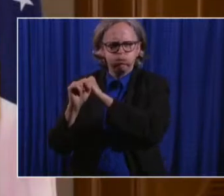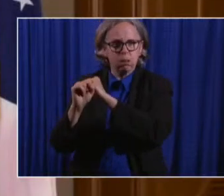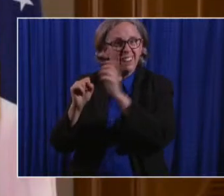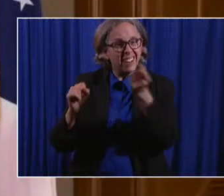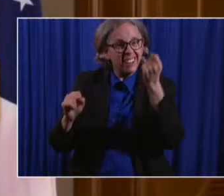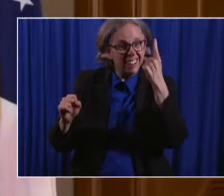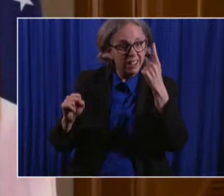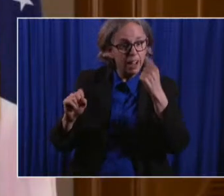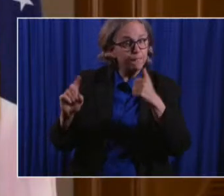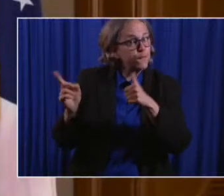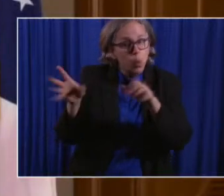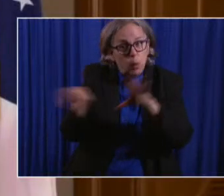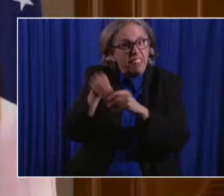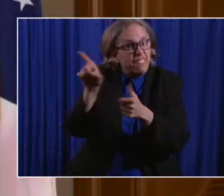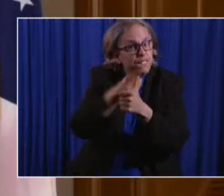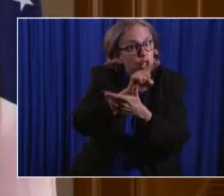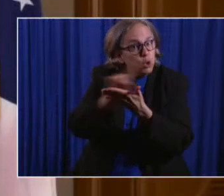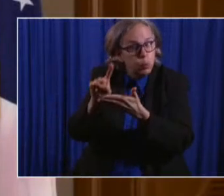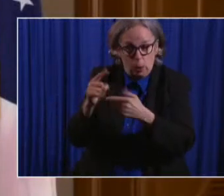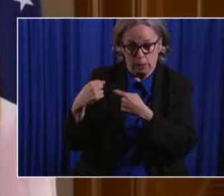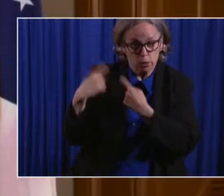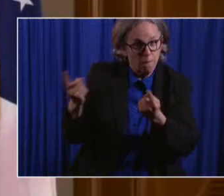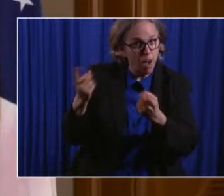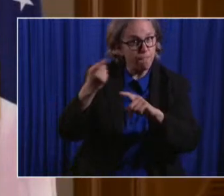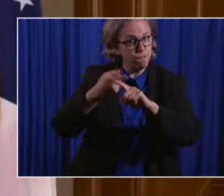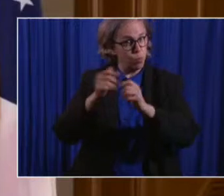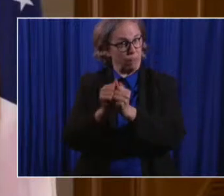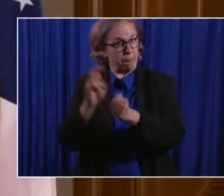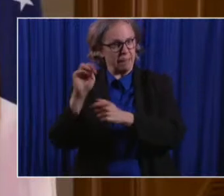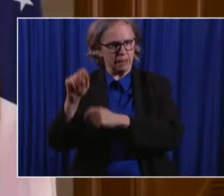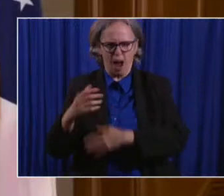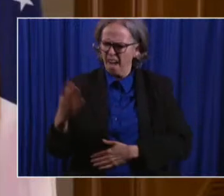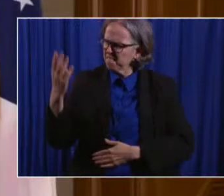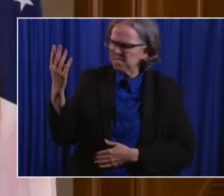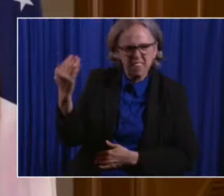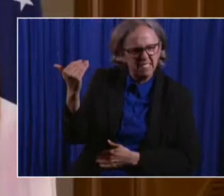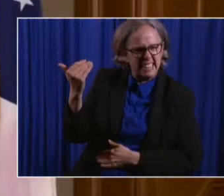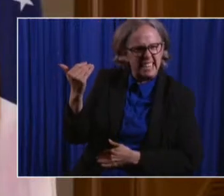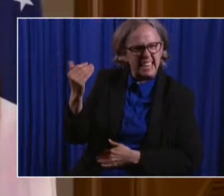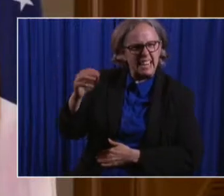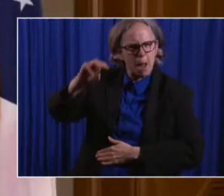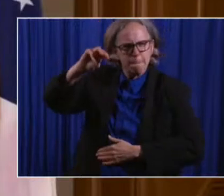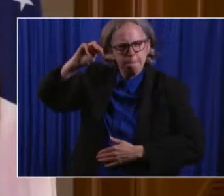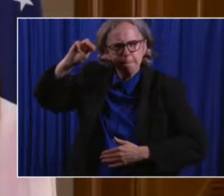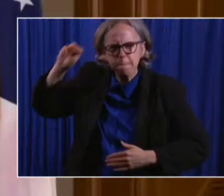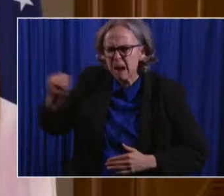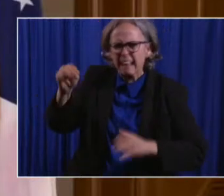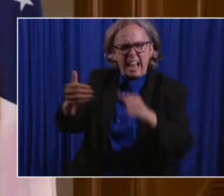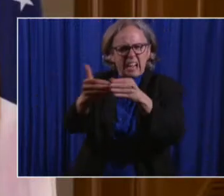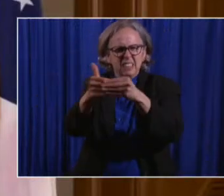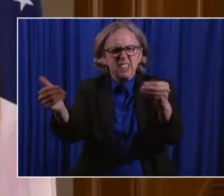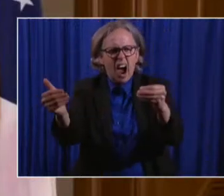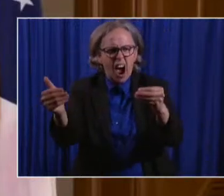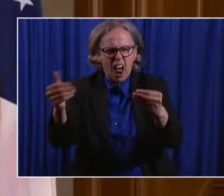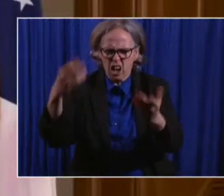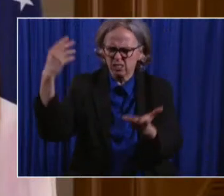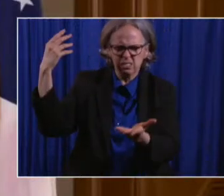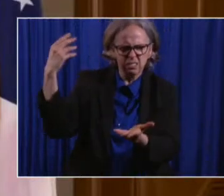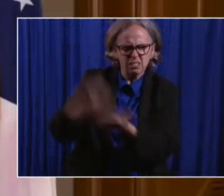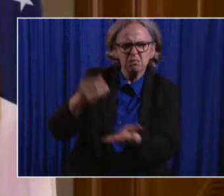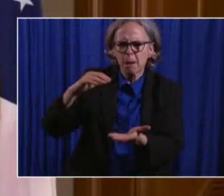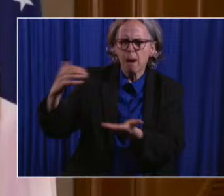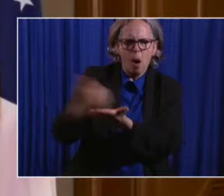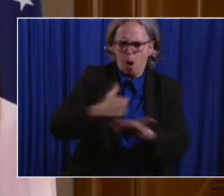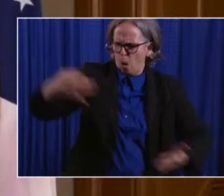7 days, comes up to $15 million. $15 million of free earned media